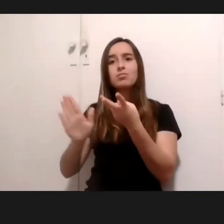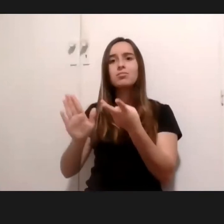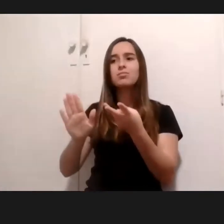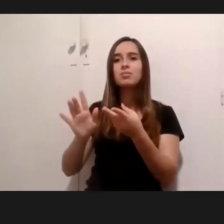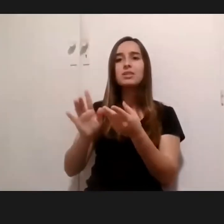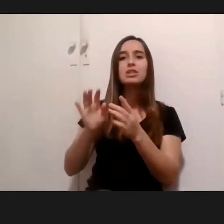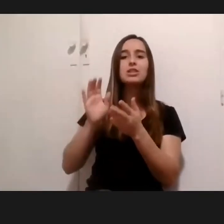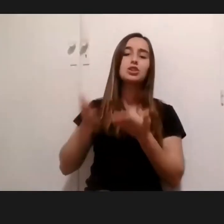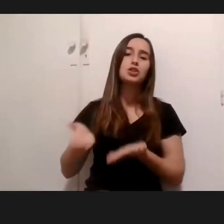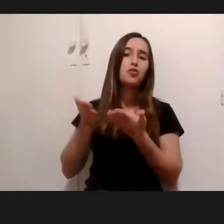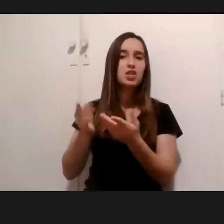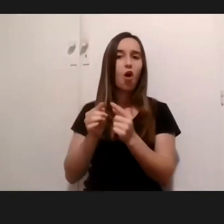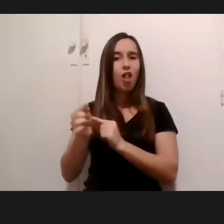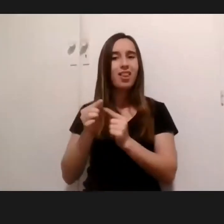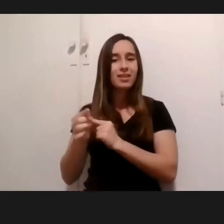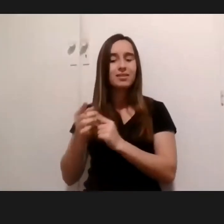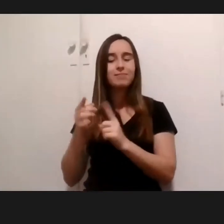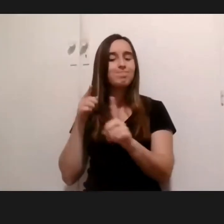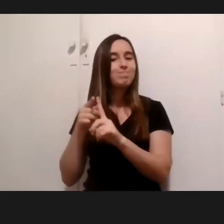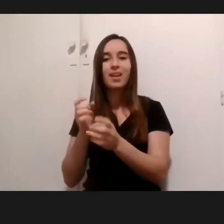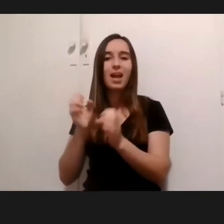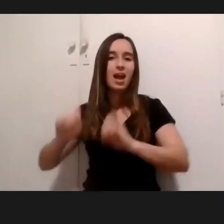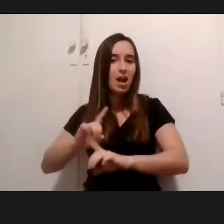services. And we started to